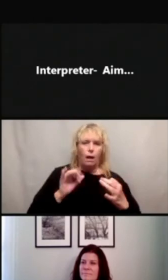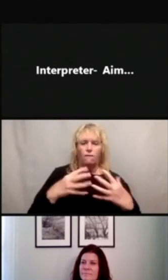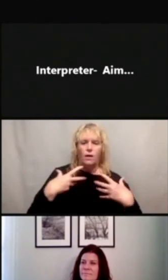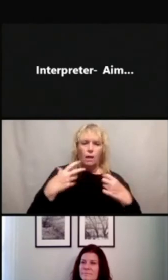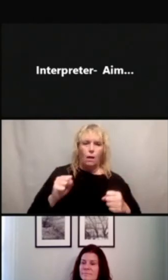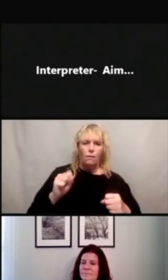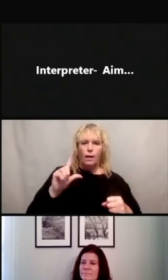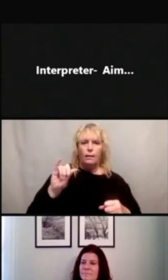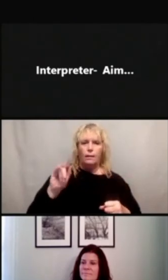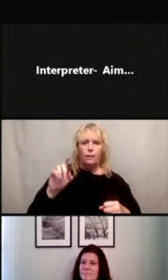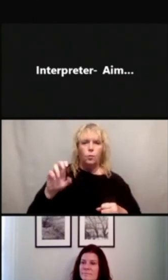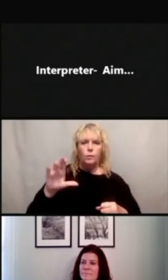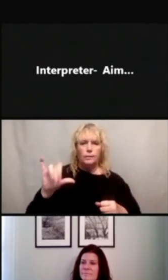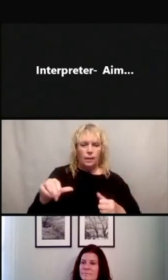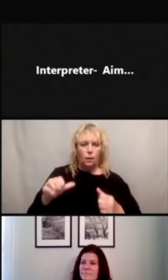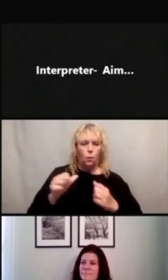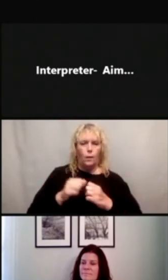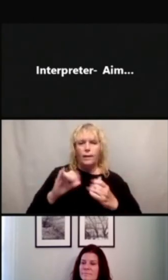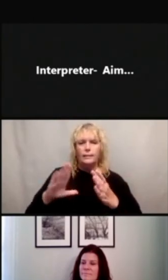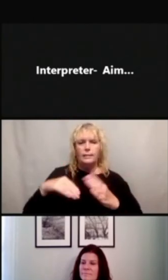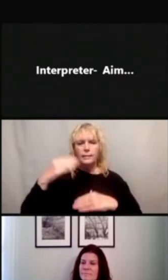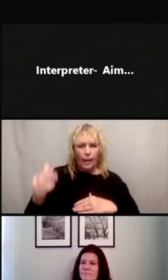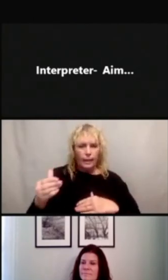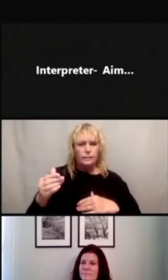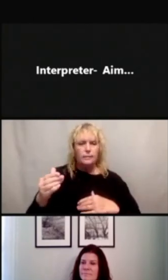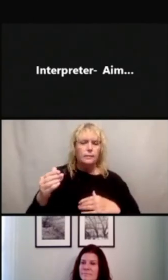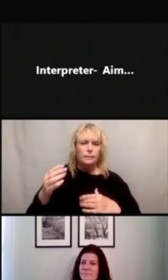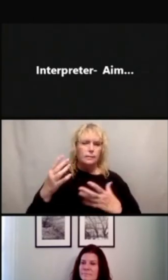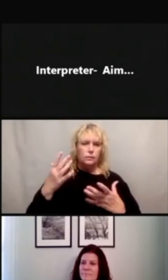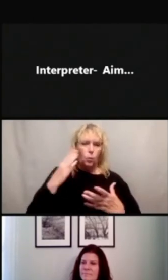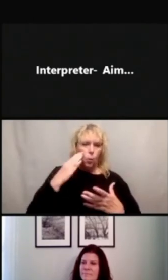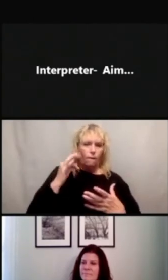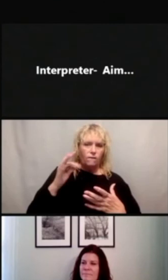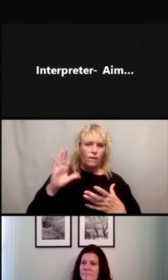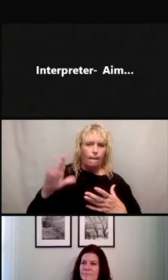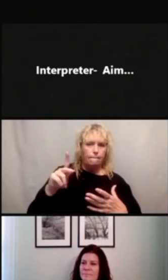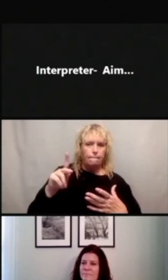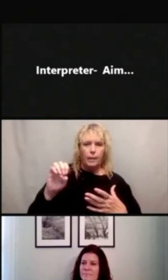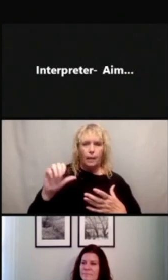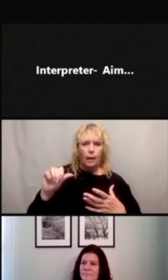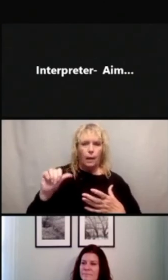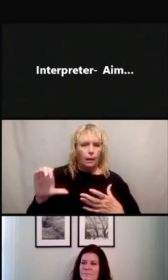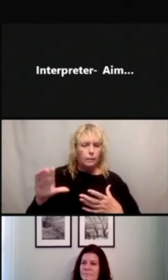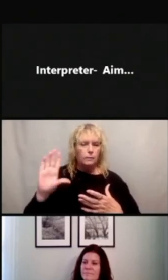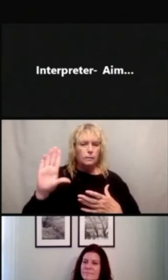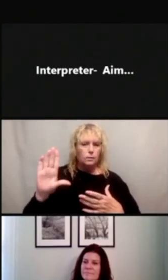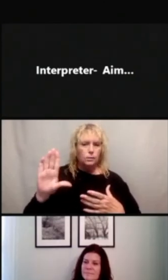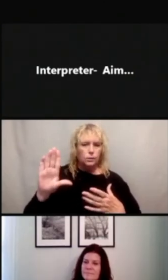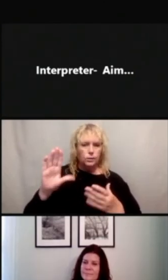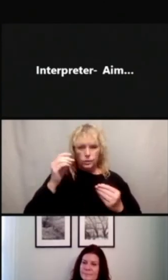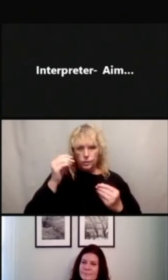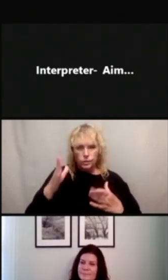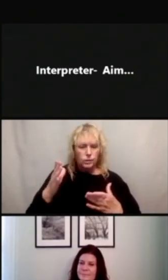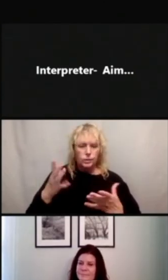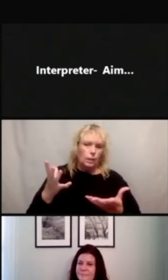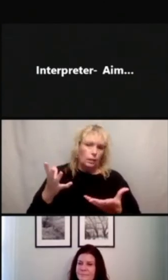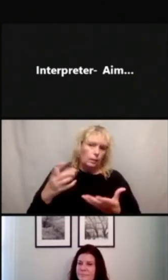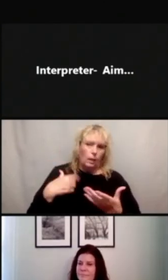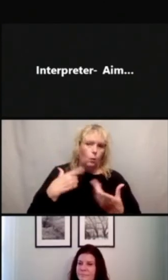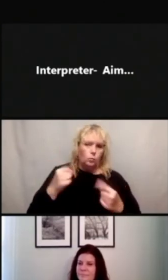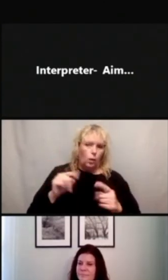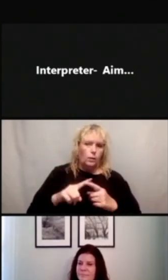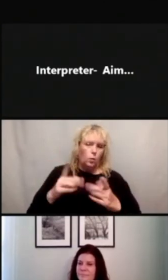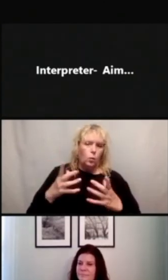the next round of PAC data. I'm not sure if that's going to work or not, but we're trying to advocate for that. And